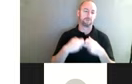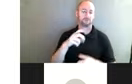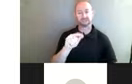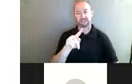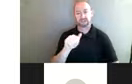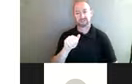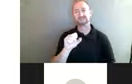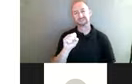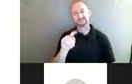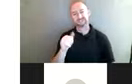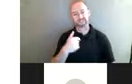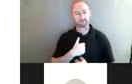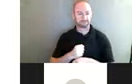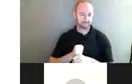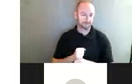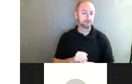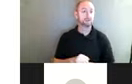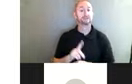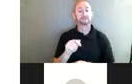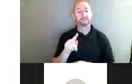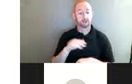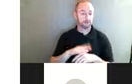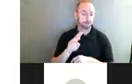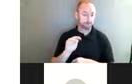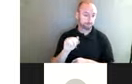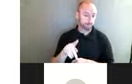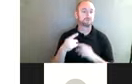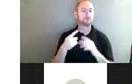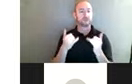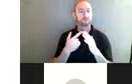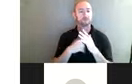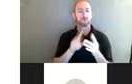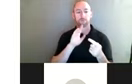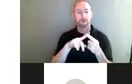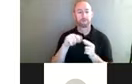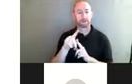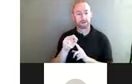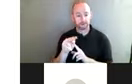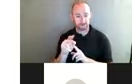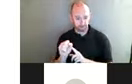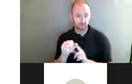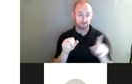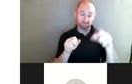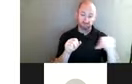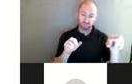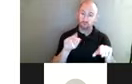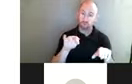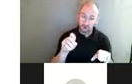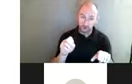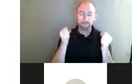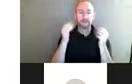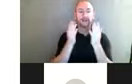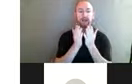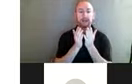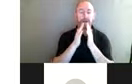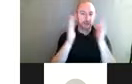made. I say, so I've dropped my data onto the map. Let's start talking about patterns. This is a crime data set. We have a lot of houseboats in